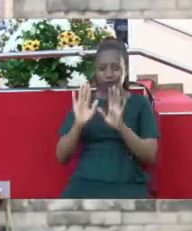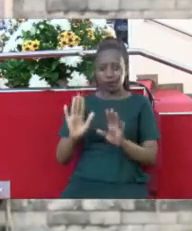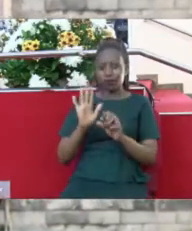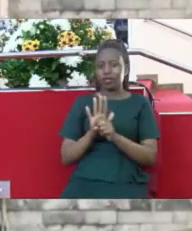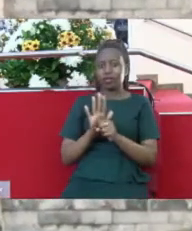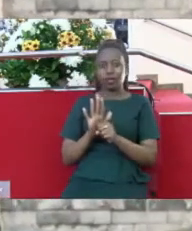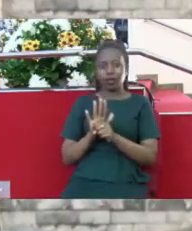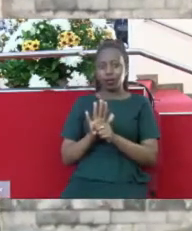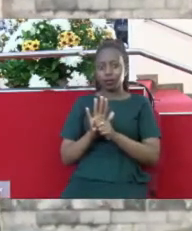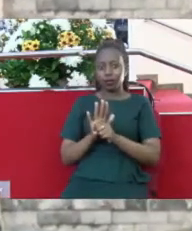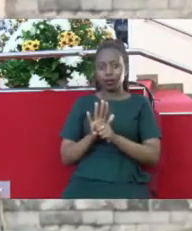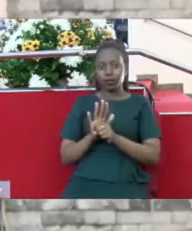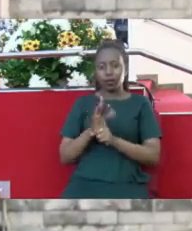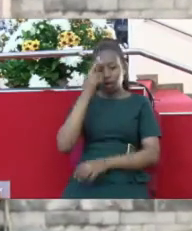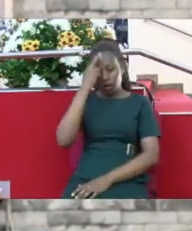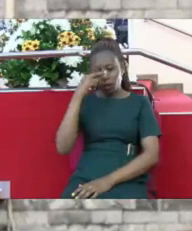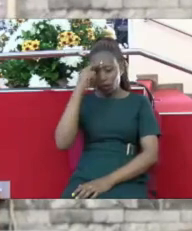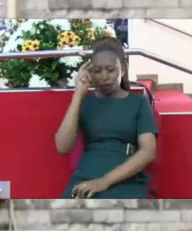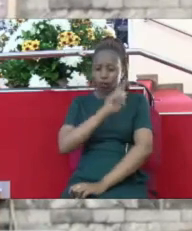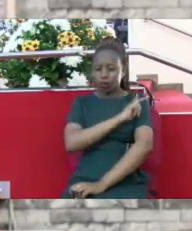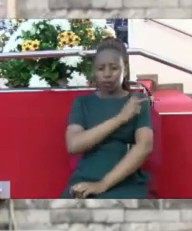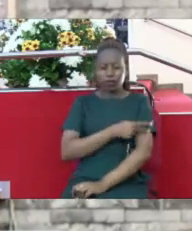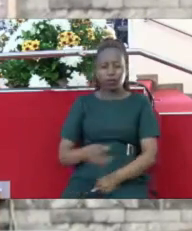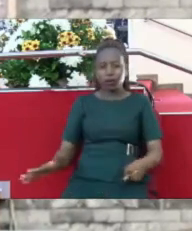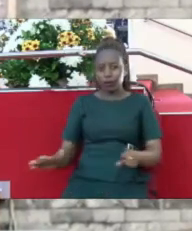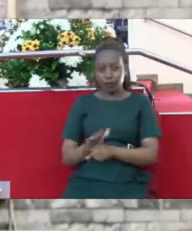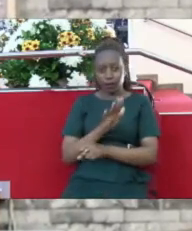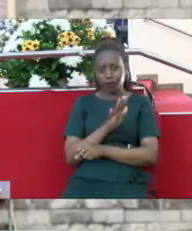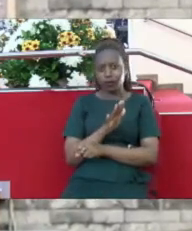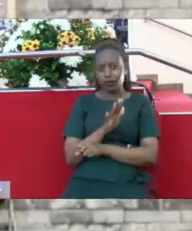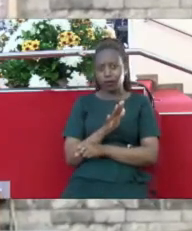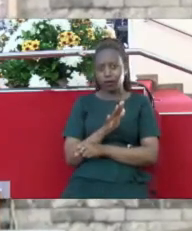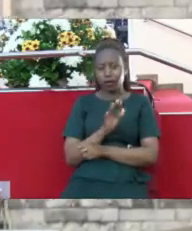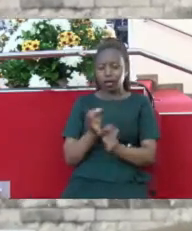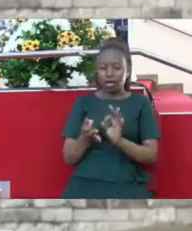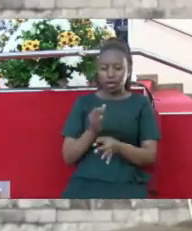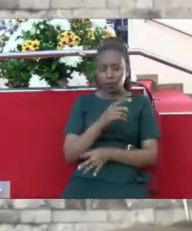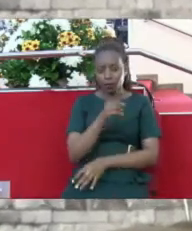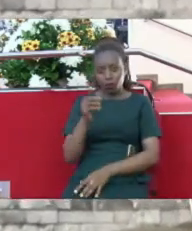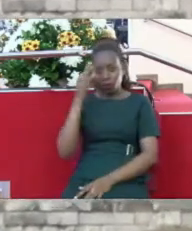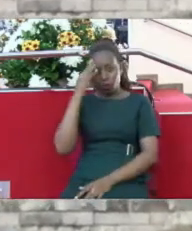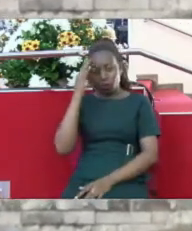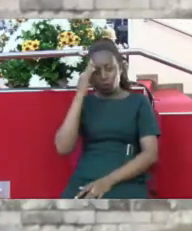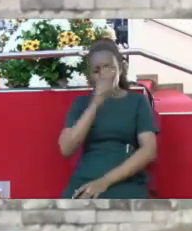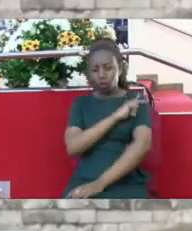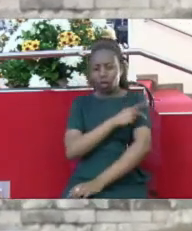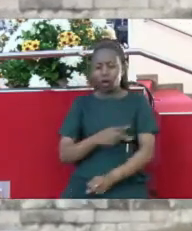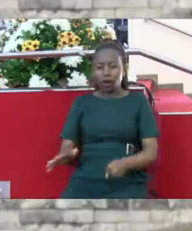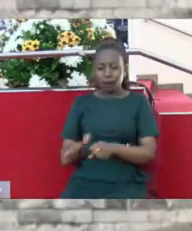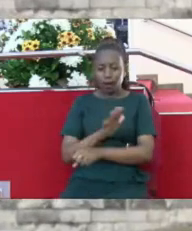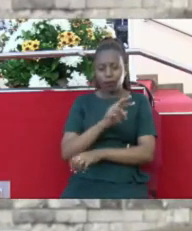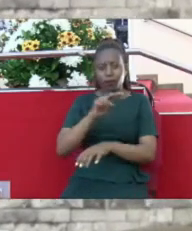pa maana sana. Rome was a superpower. Ilikuwa nchi yenye nguvu sana. If you know any superpowers, Rome was one. Kama